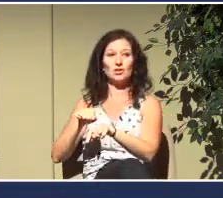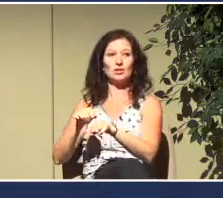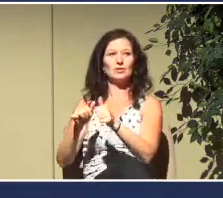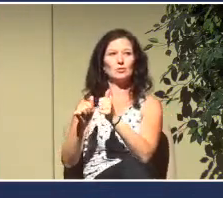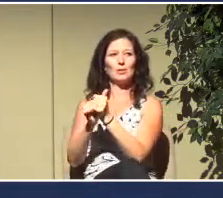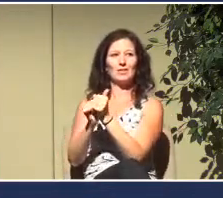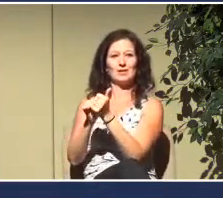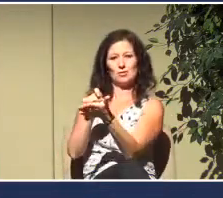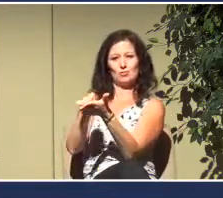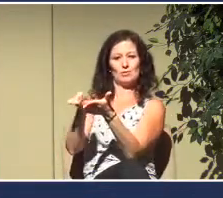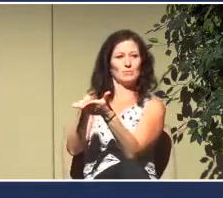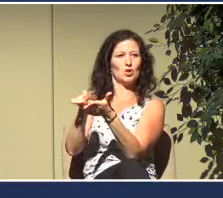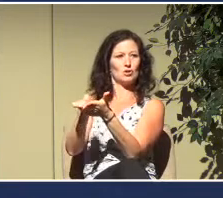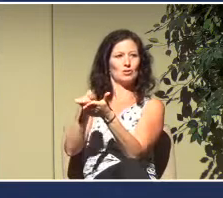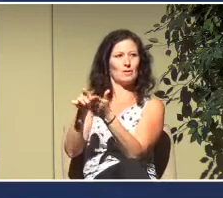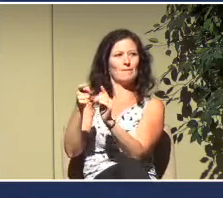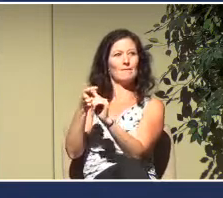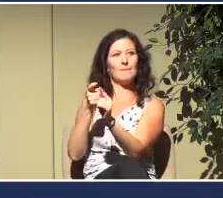temptations bounced off.